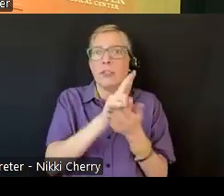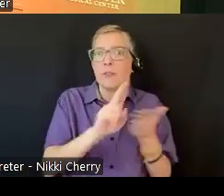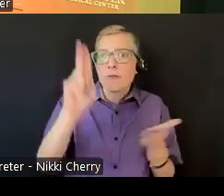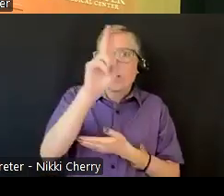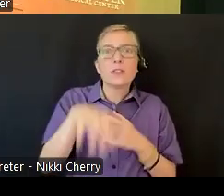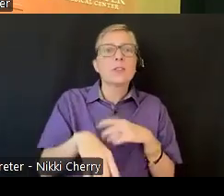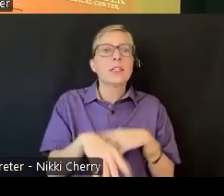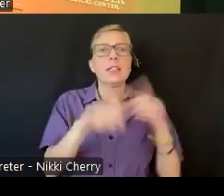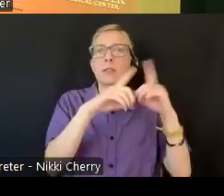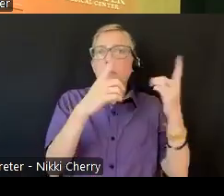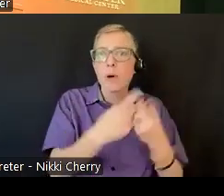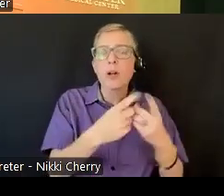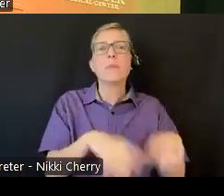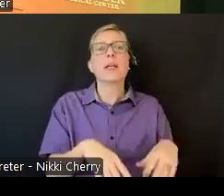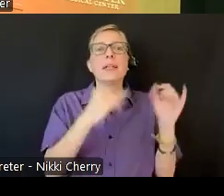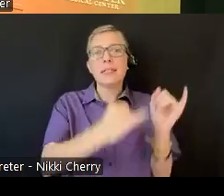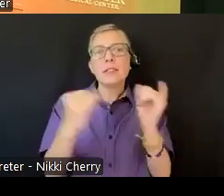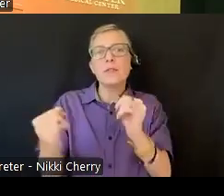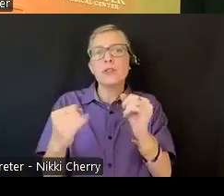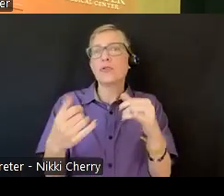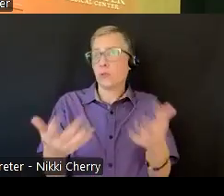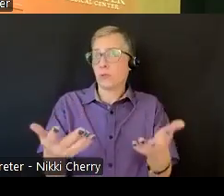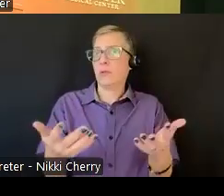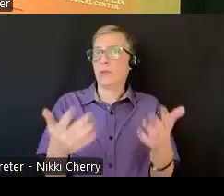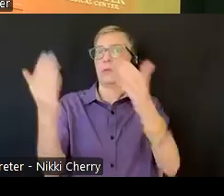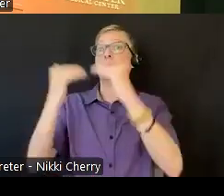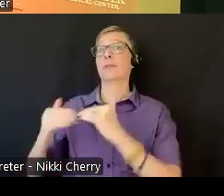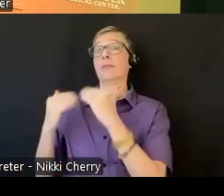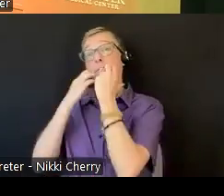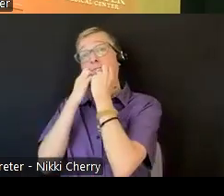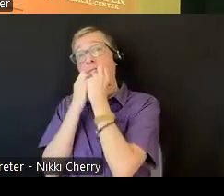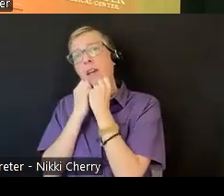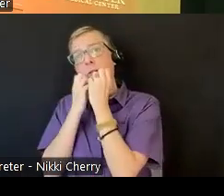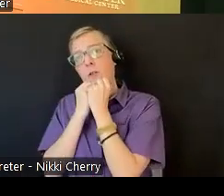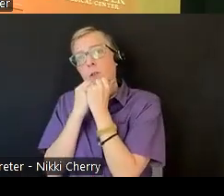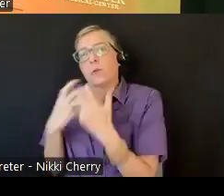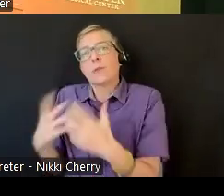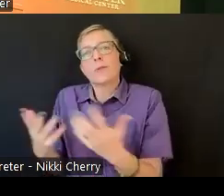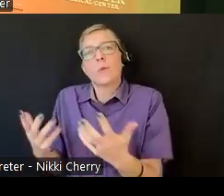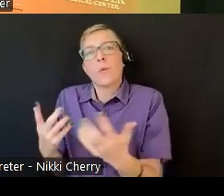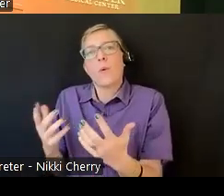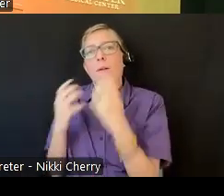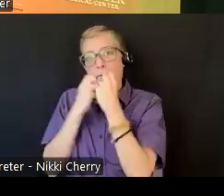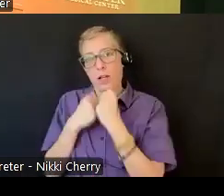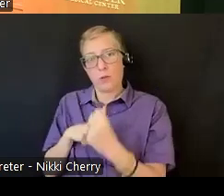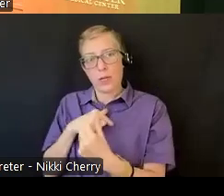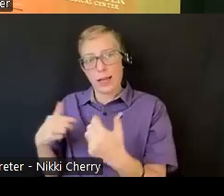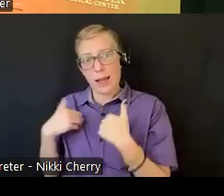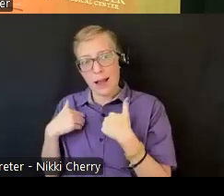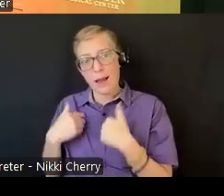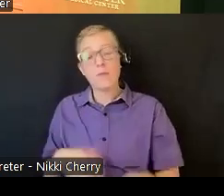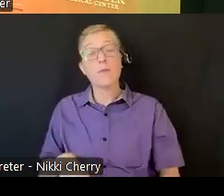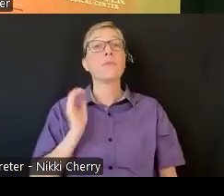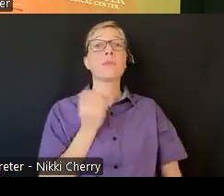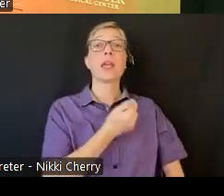care about? And the choices. Now, this choice, we first need to know what is